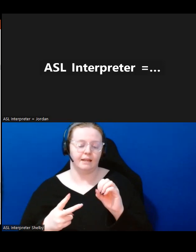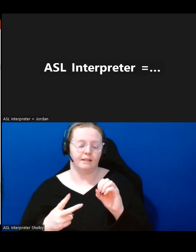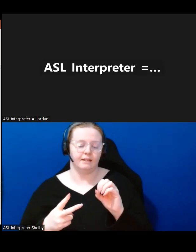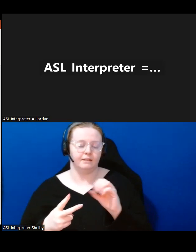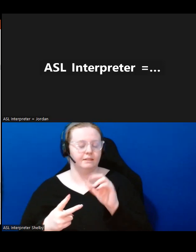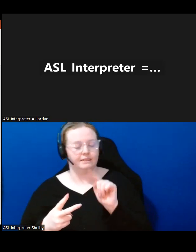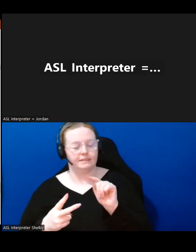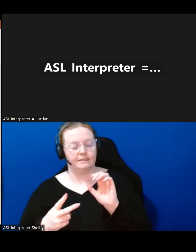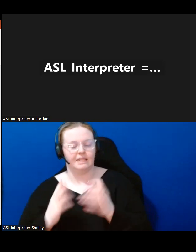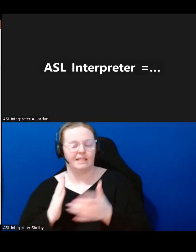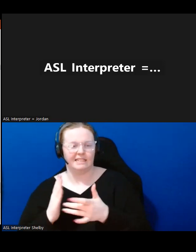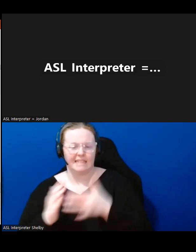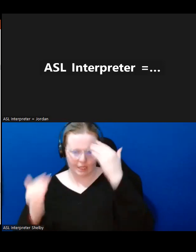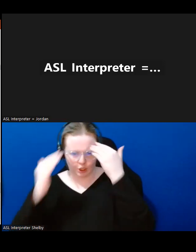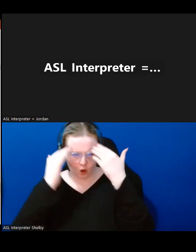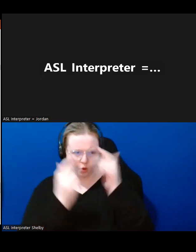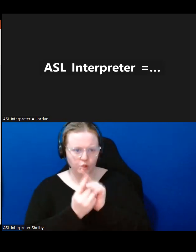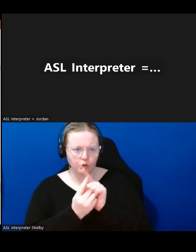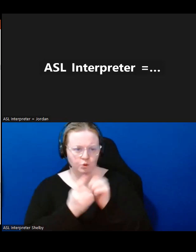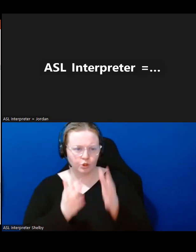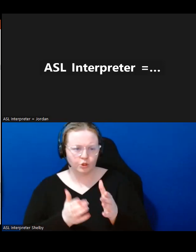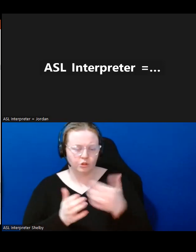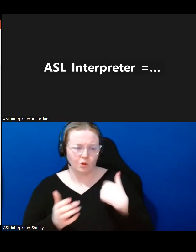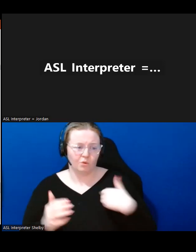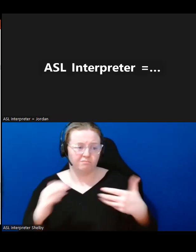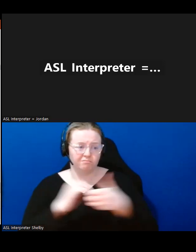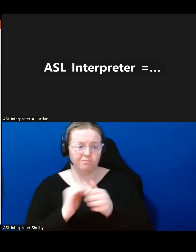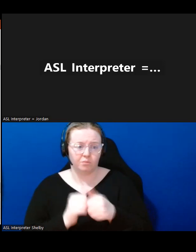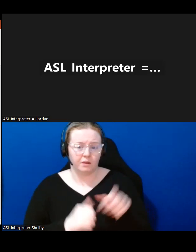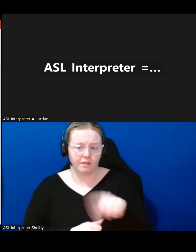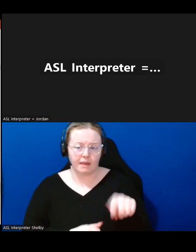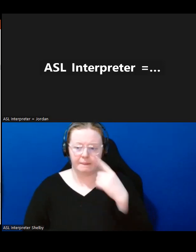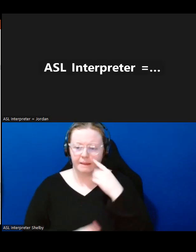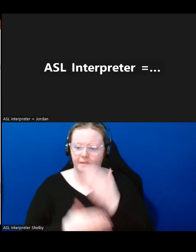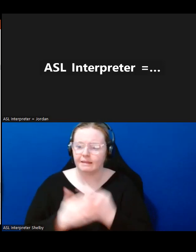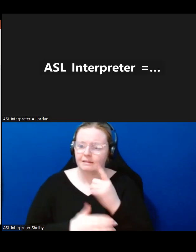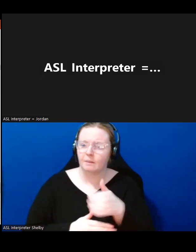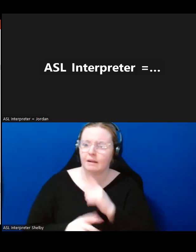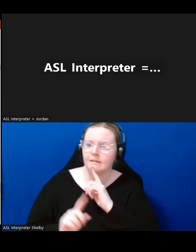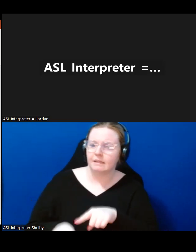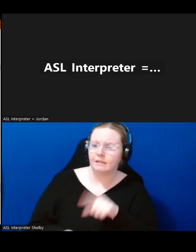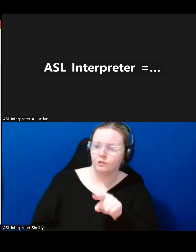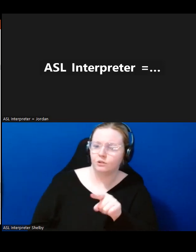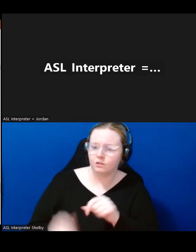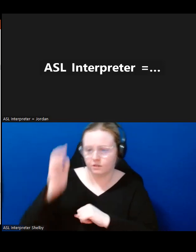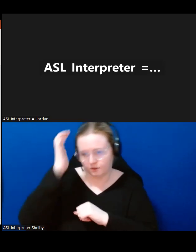to some of our members. And I think somebody was going to jump in there before I answered, so.